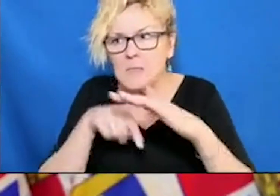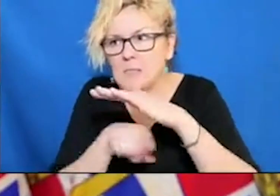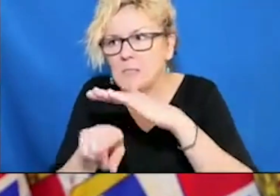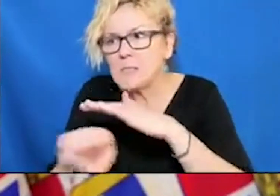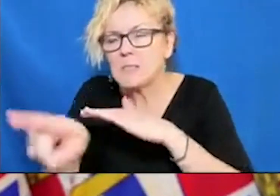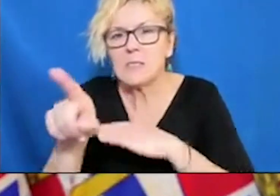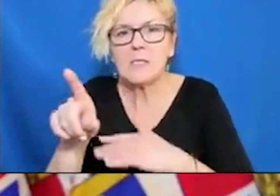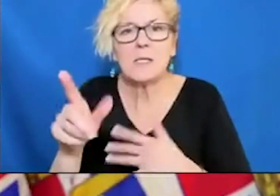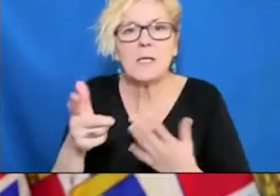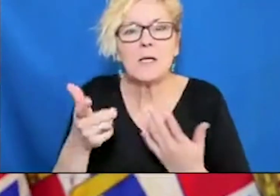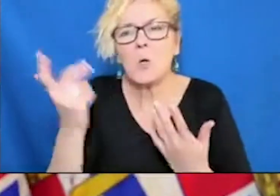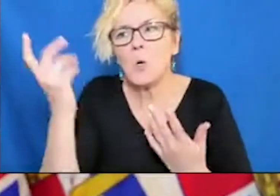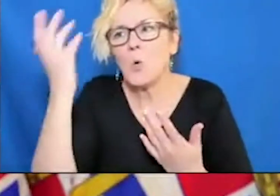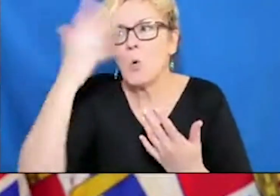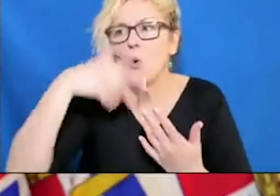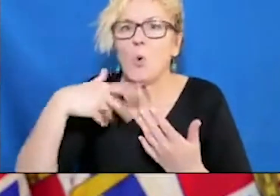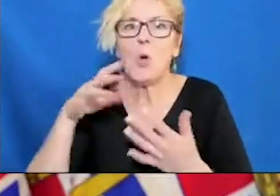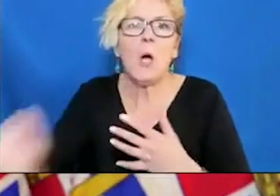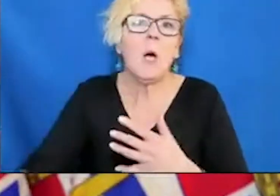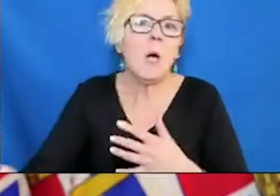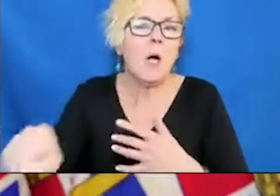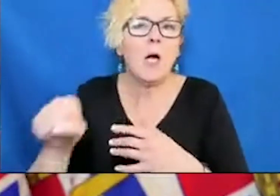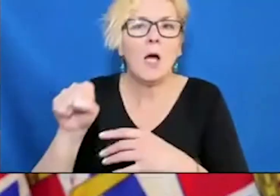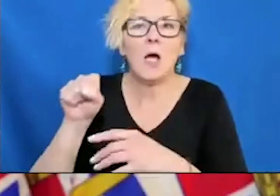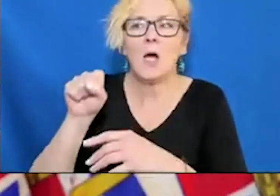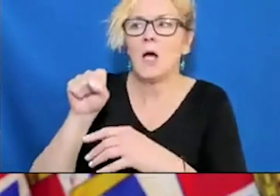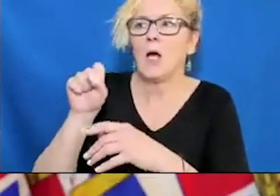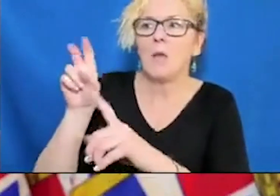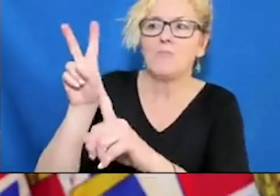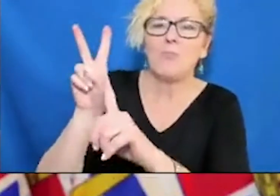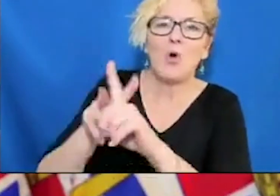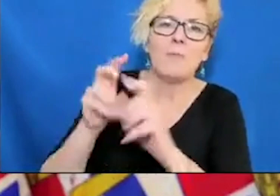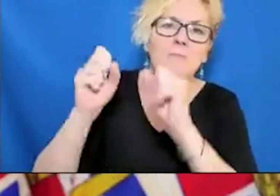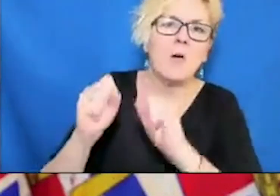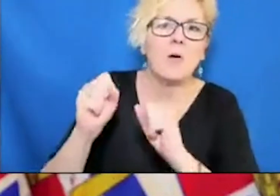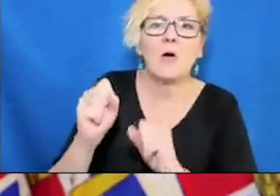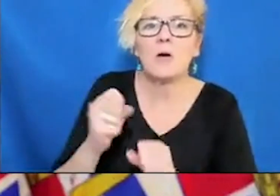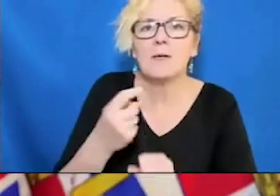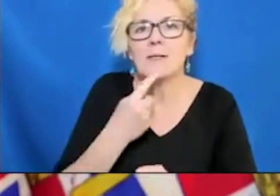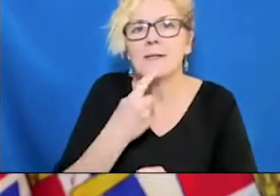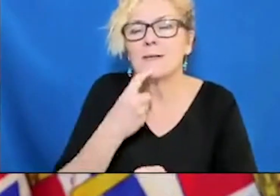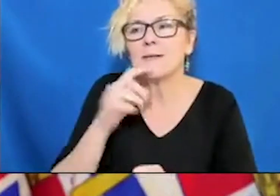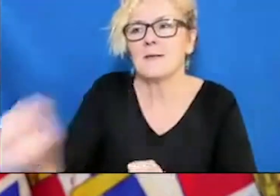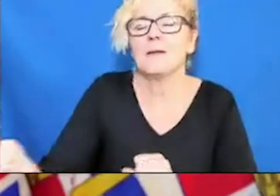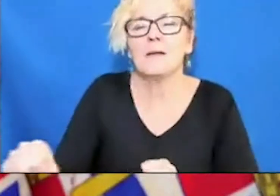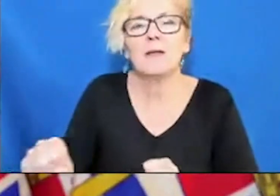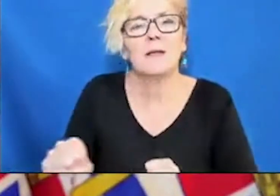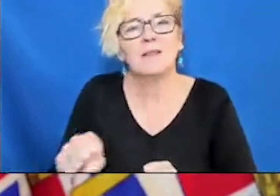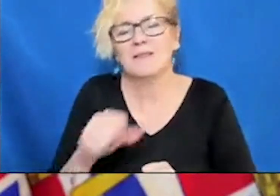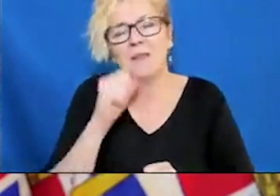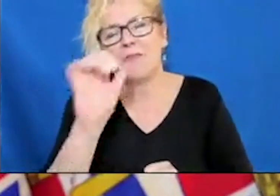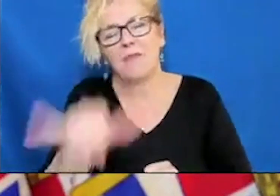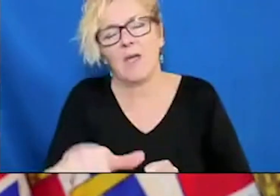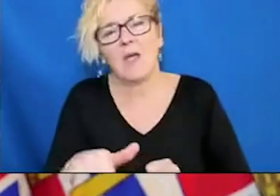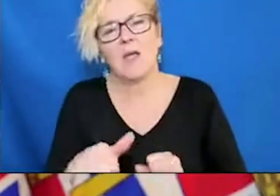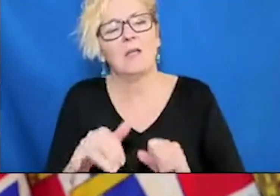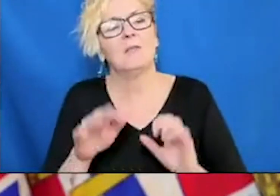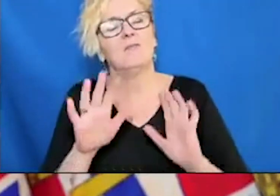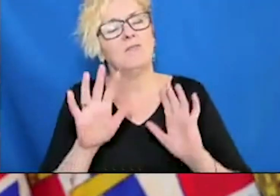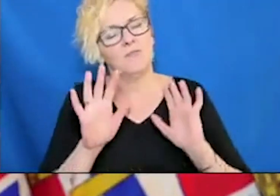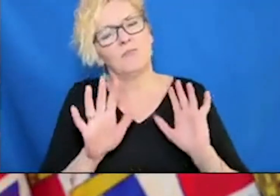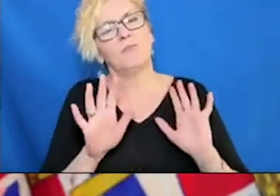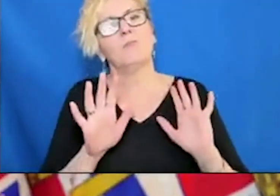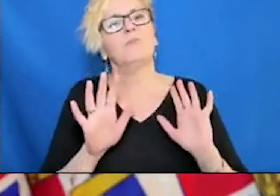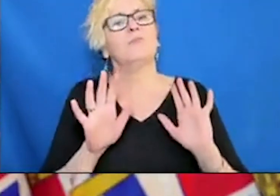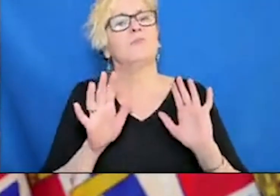time that people are online is limited. They're getting their appointments. The appointments are very efficient, and we're tracking